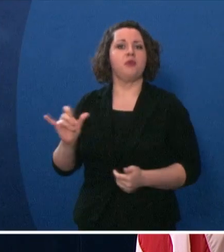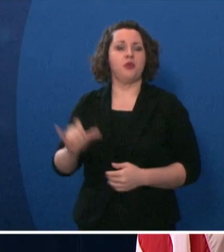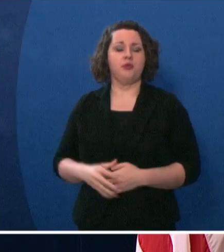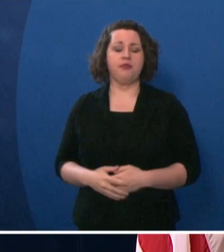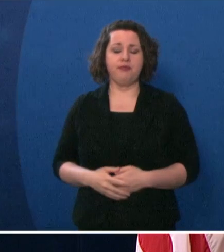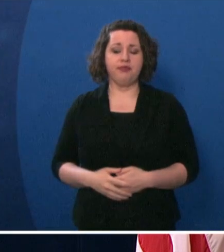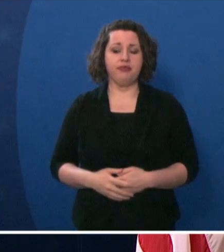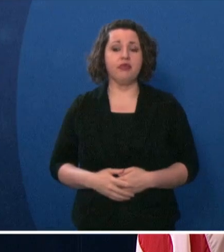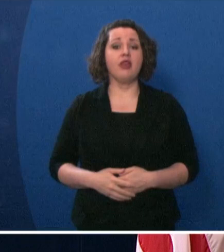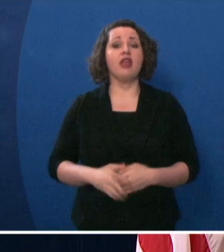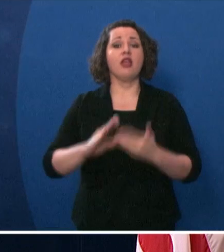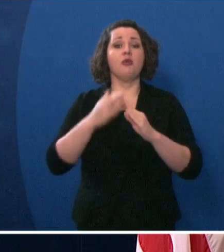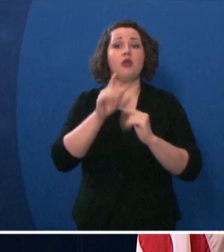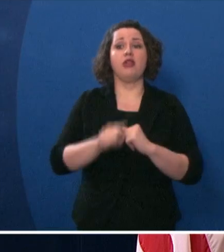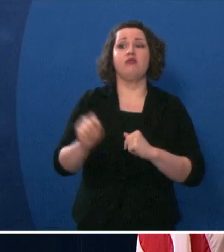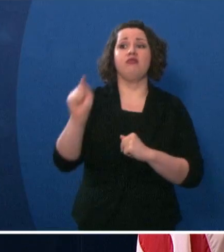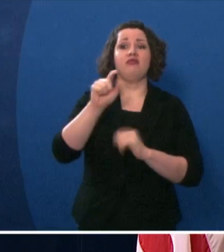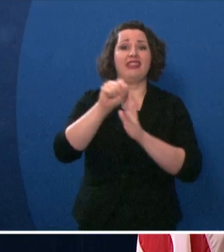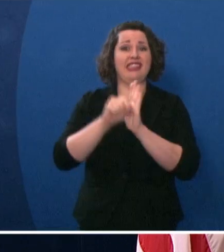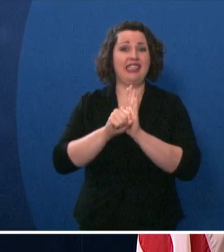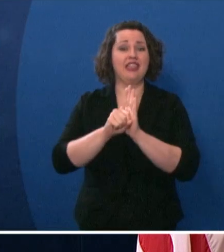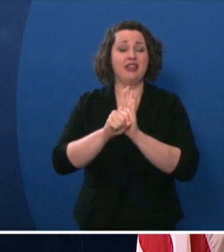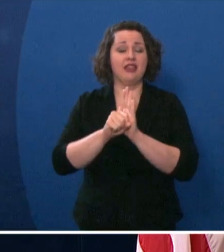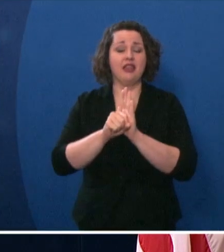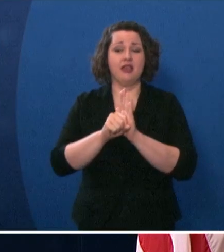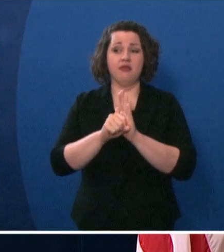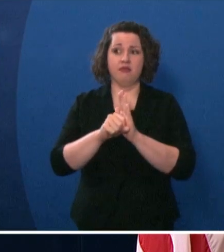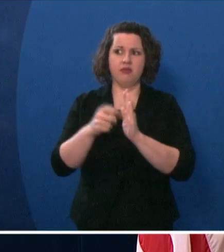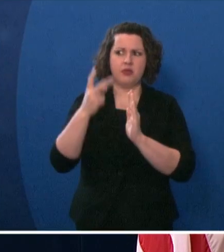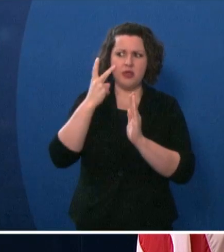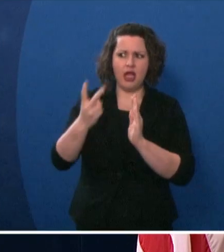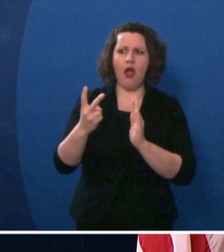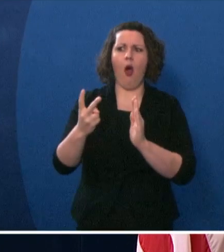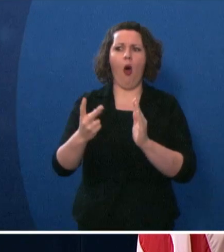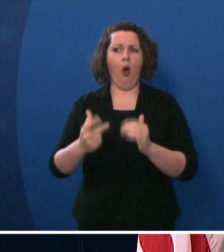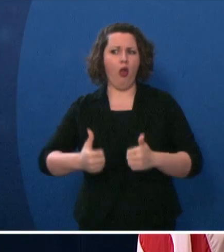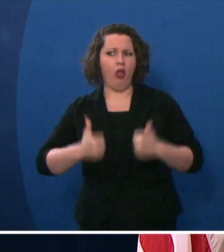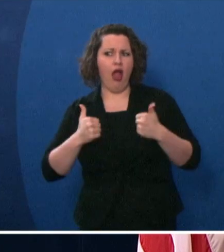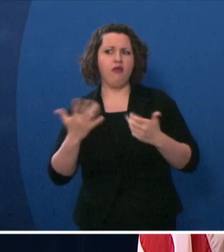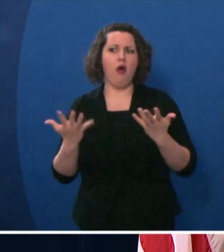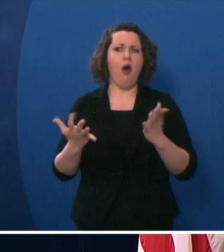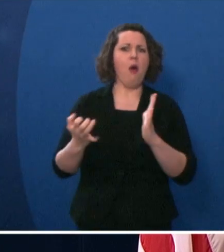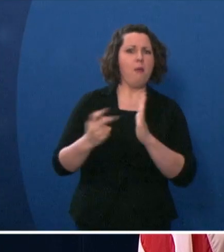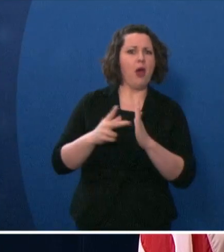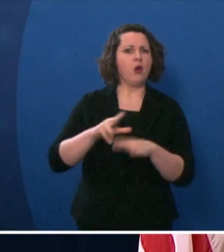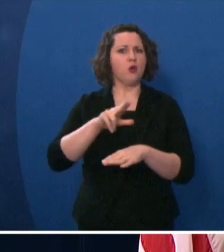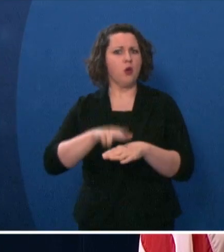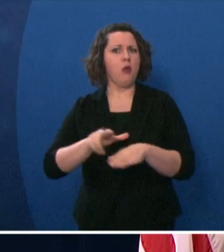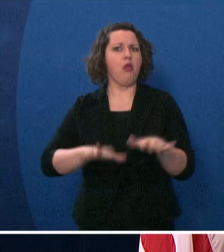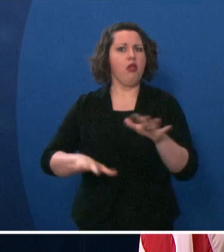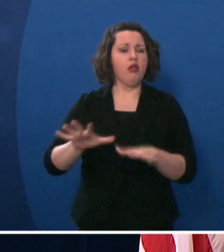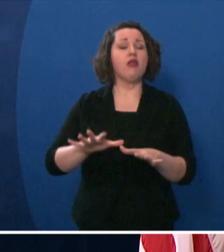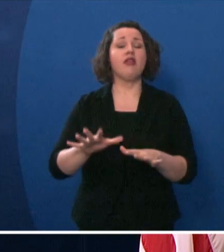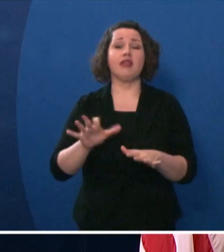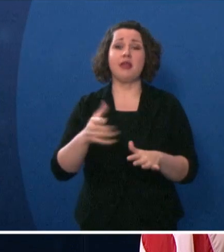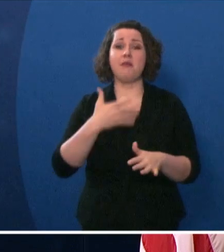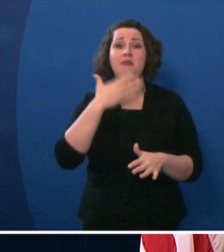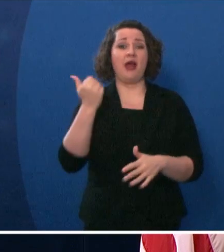In communities across the state, there are signs that life is starting to get back to normal. The most welcome one of all is